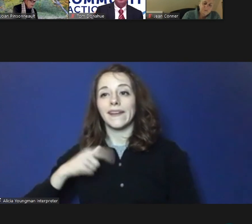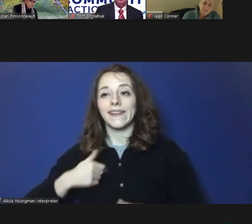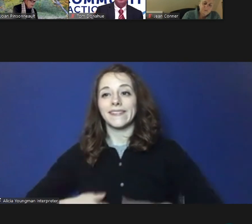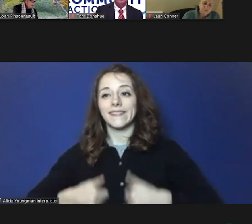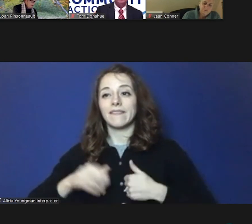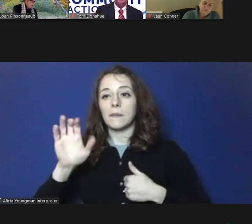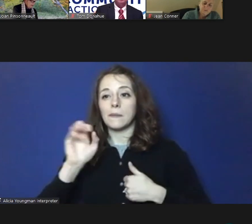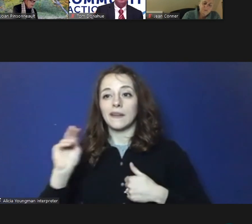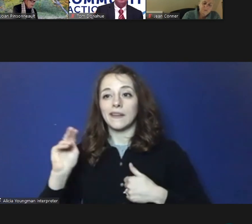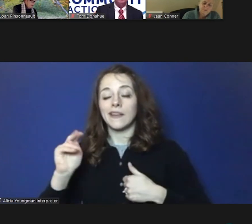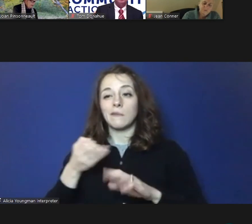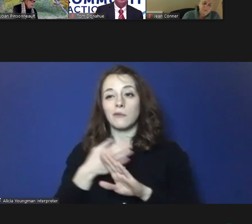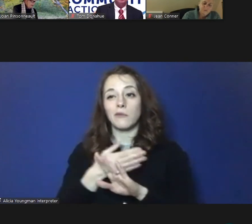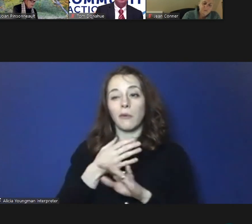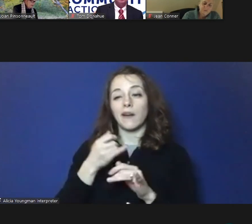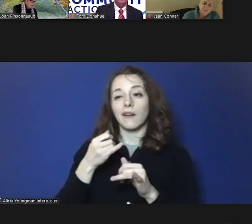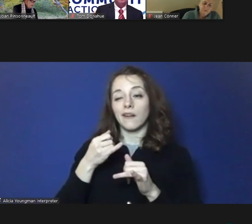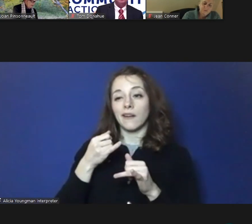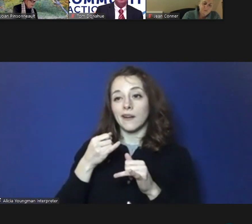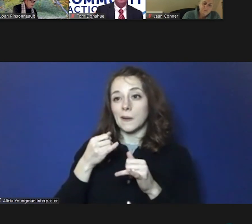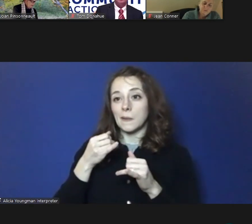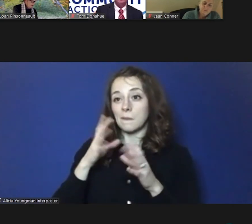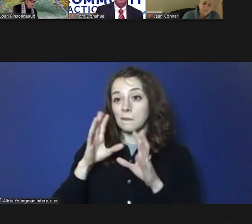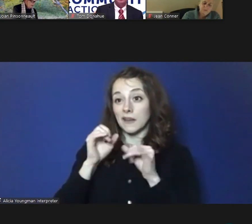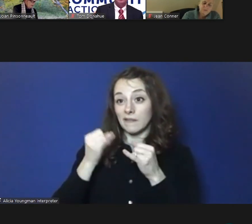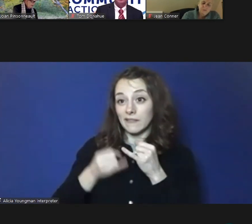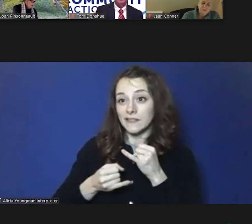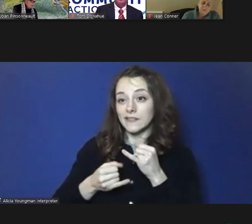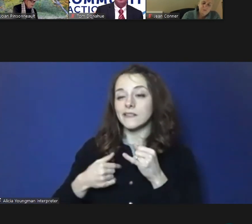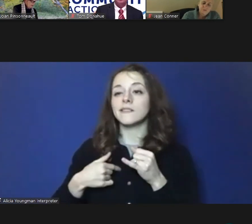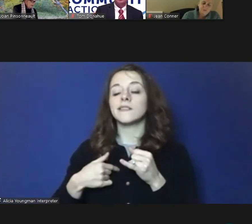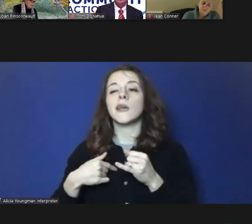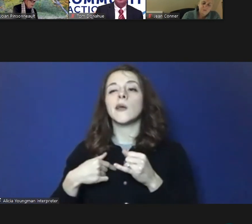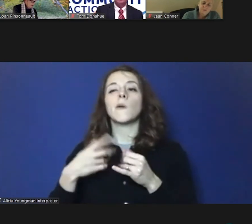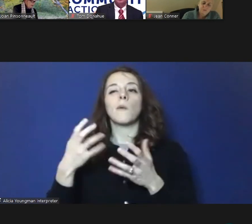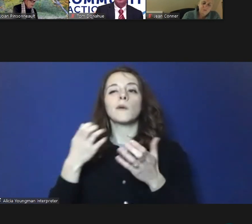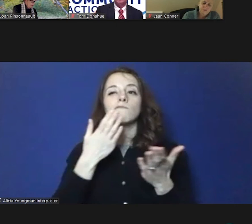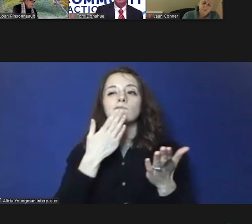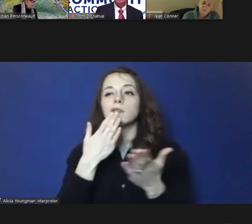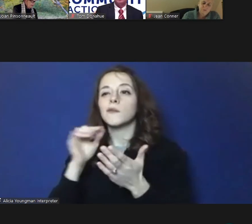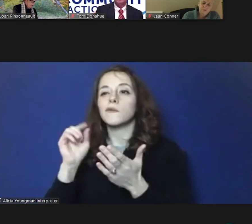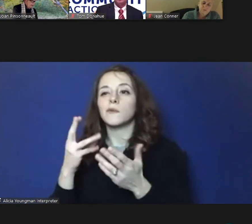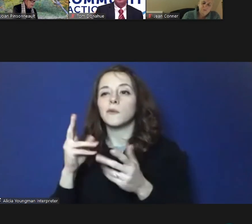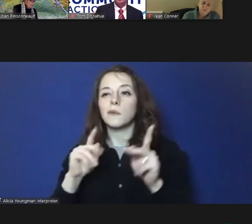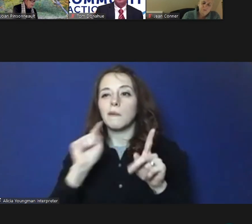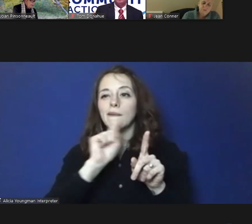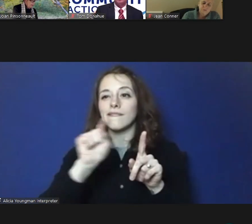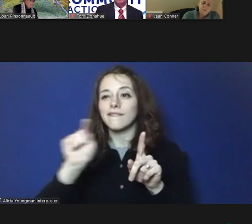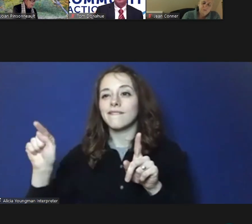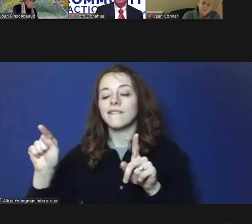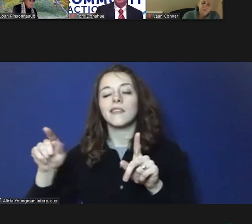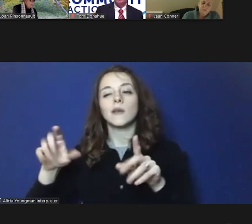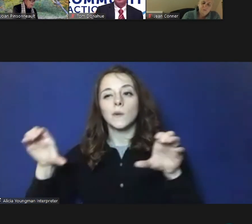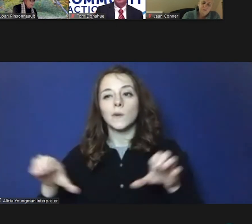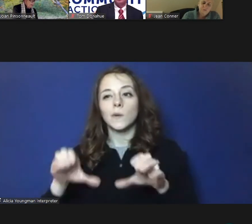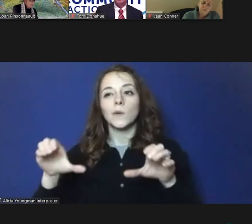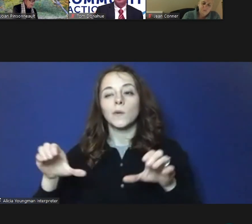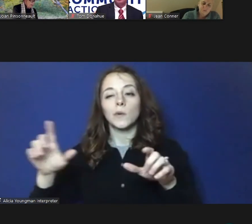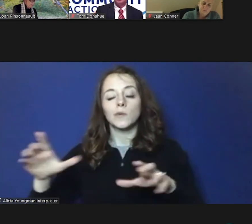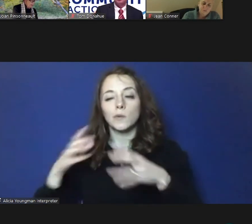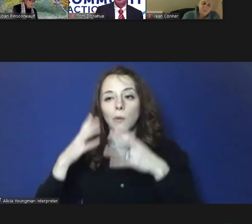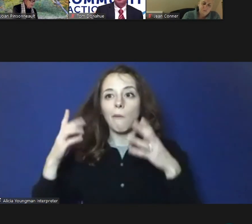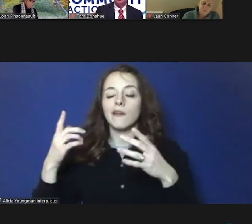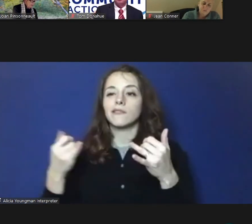just before we ended, I just wondered if I could thank a few people who have done so much for us this